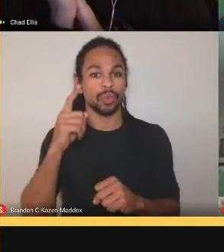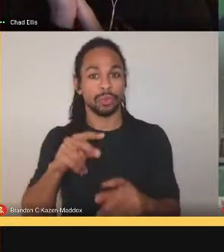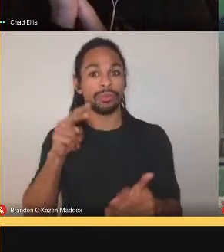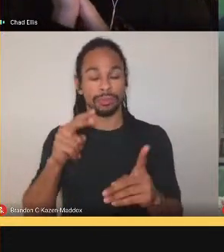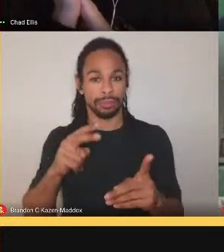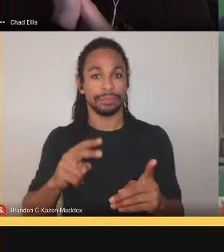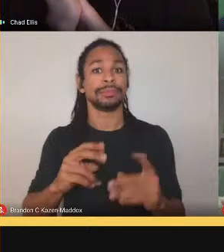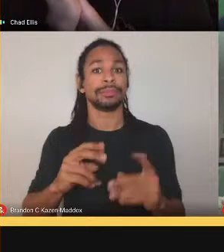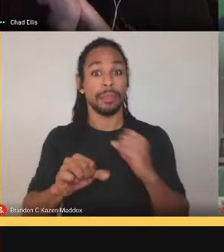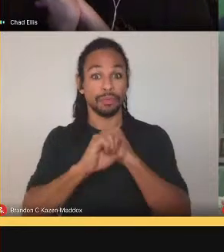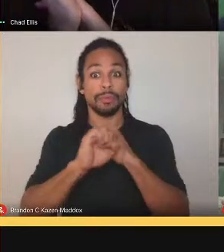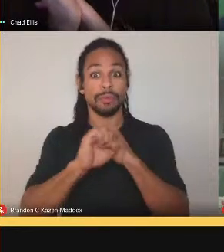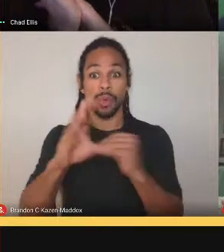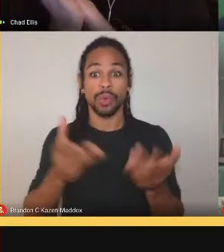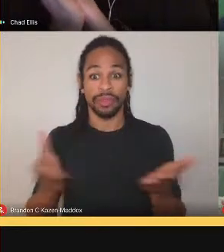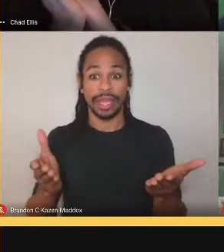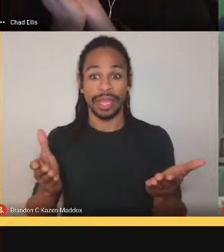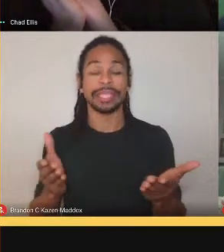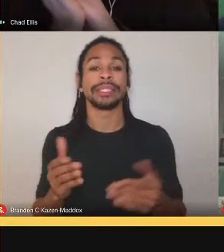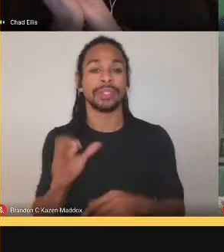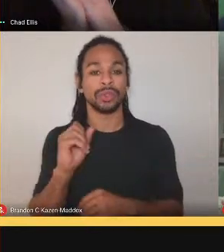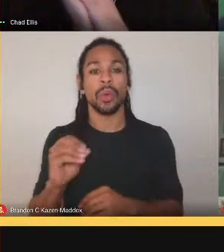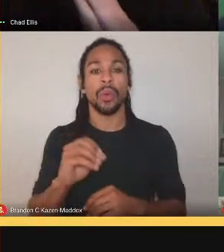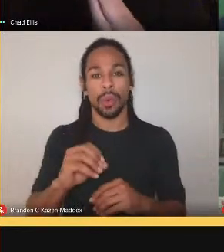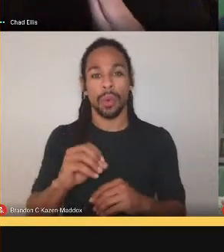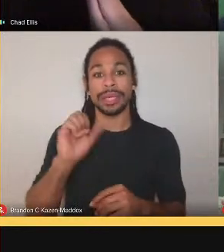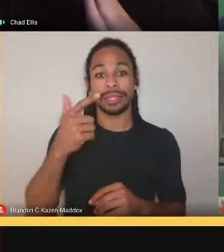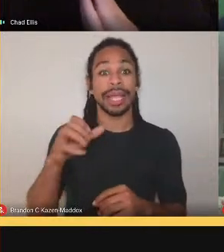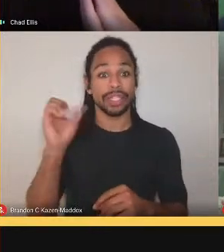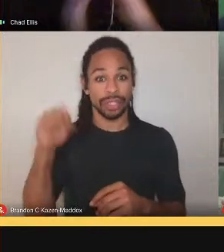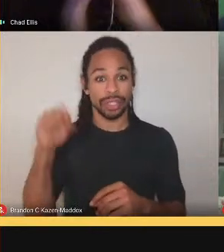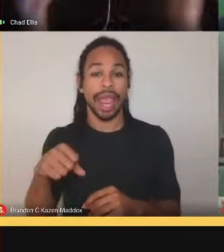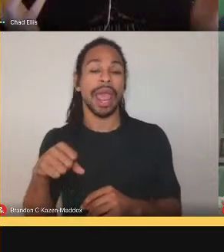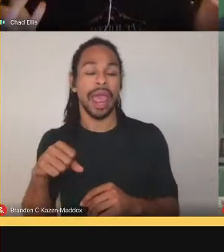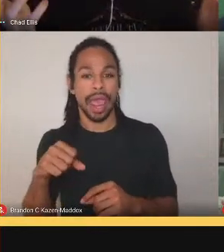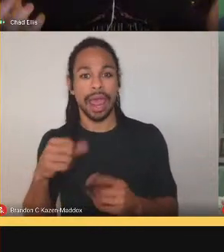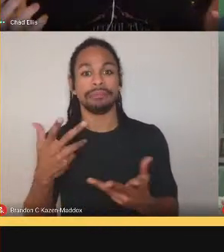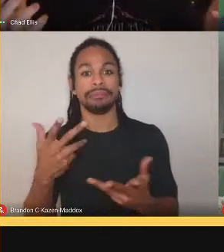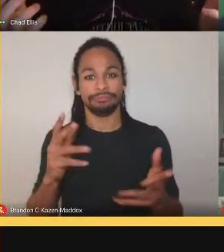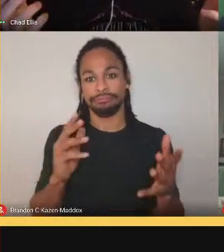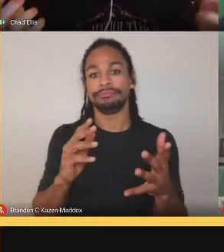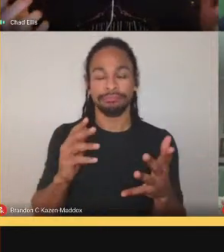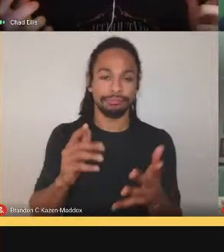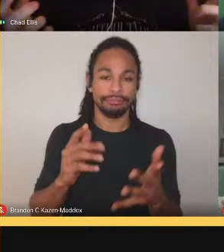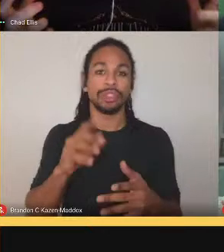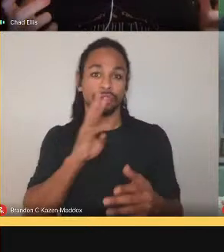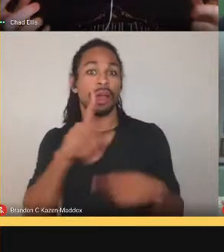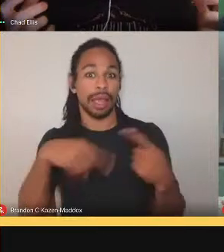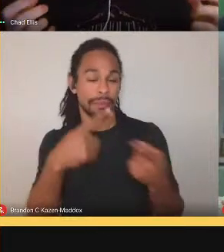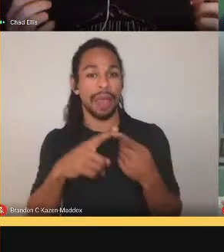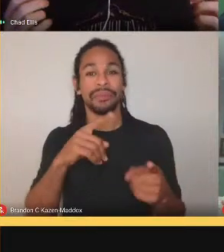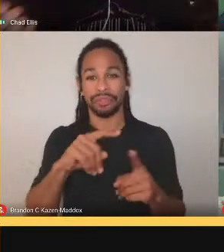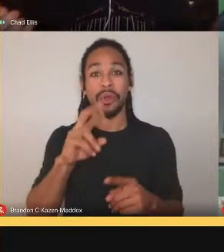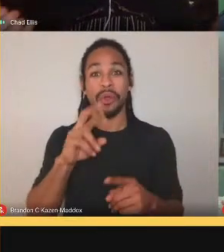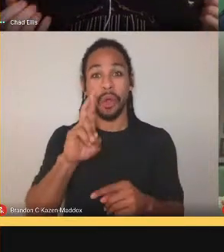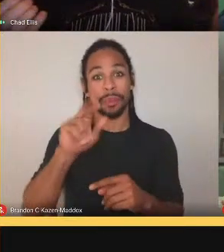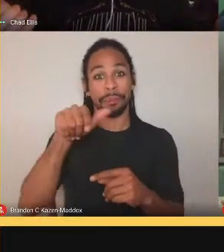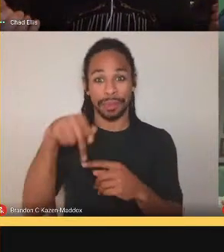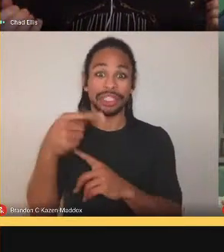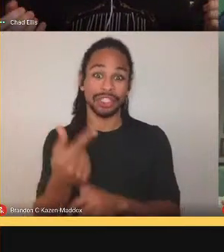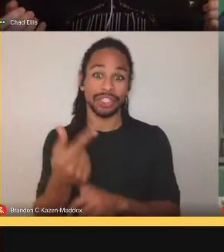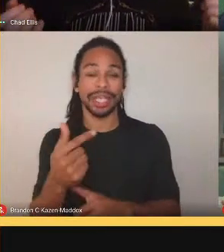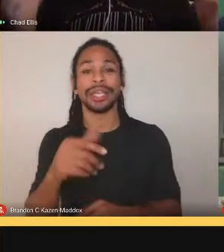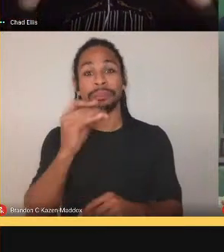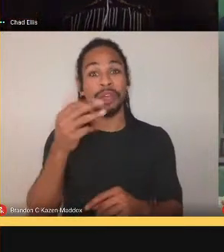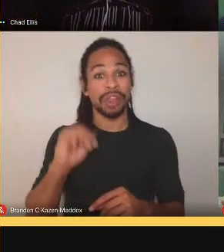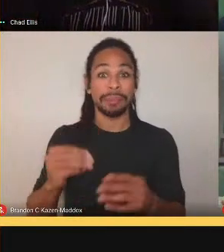playing systems. Mariam, you're involved in so many things. And then Luke, you have this stream coming up. So if